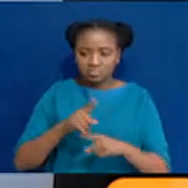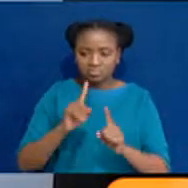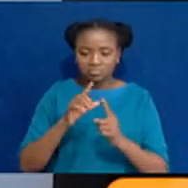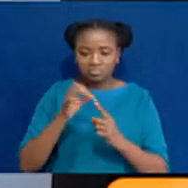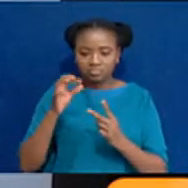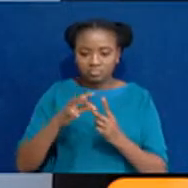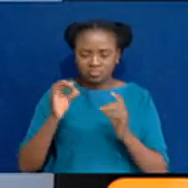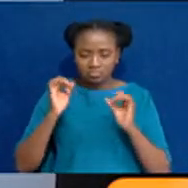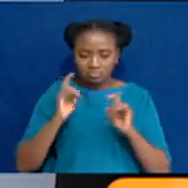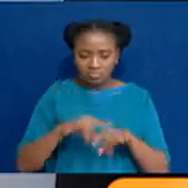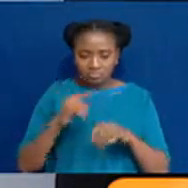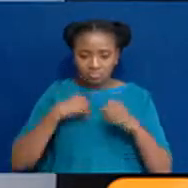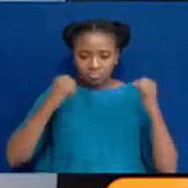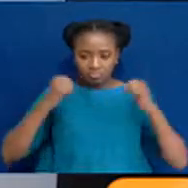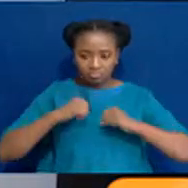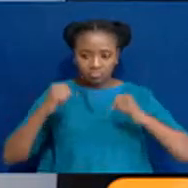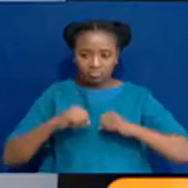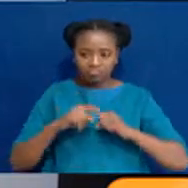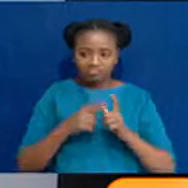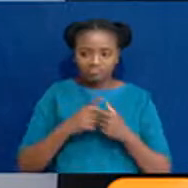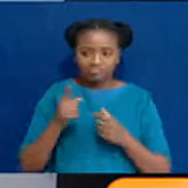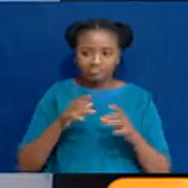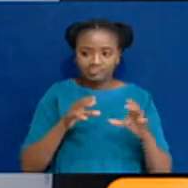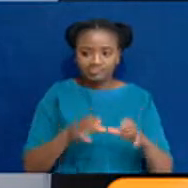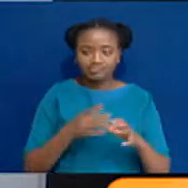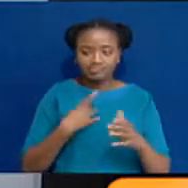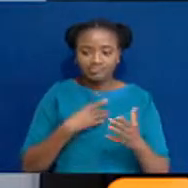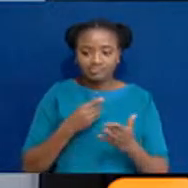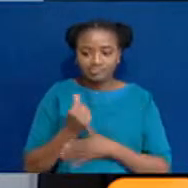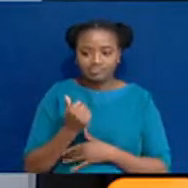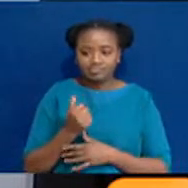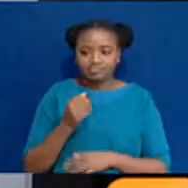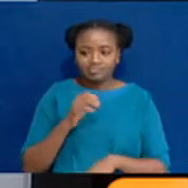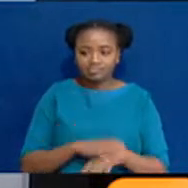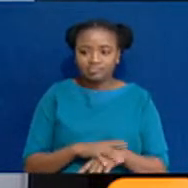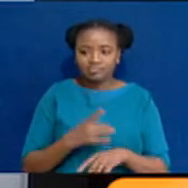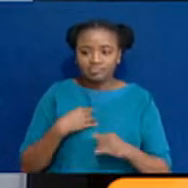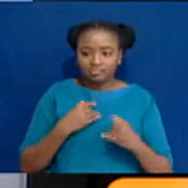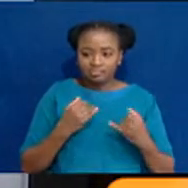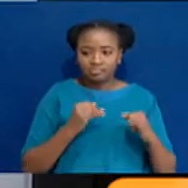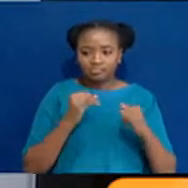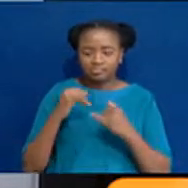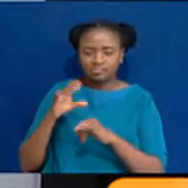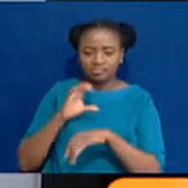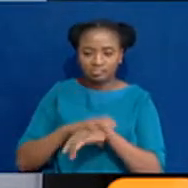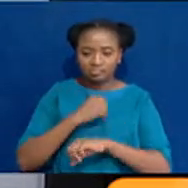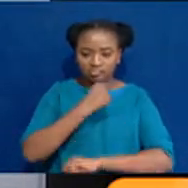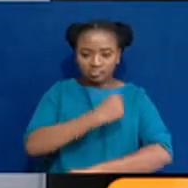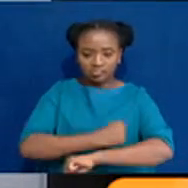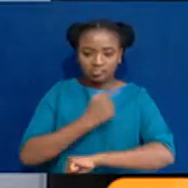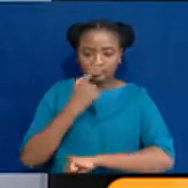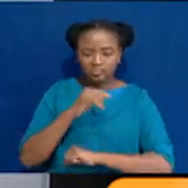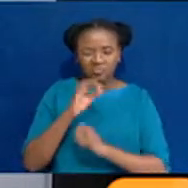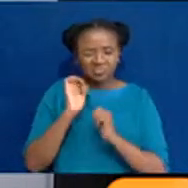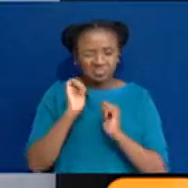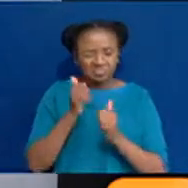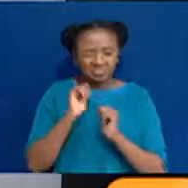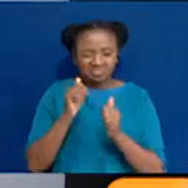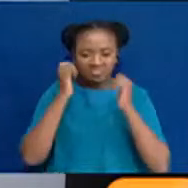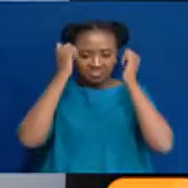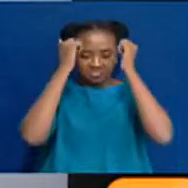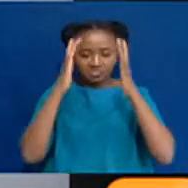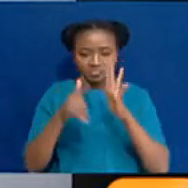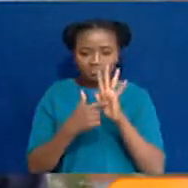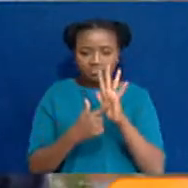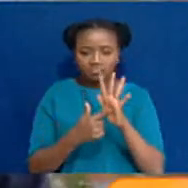struck, the venture takes a payment of the remaining balance. We try to get schools that have high performance at least, and we started off with